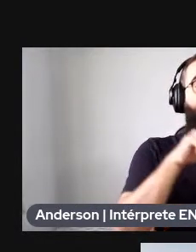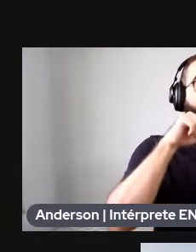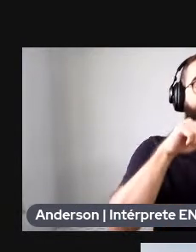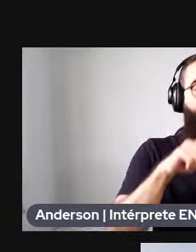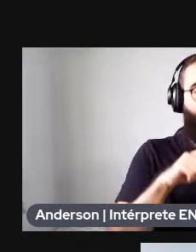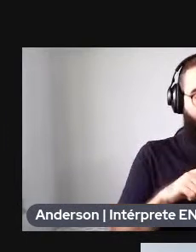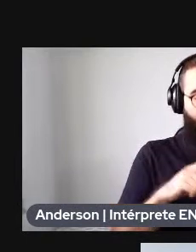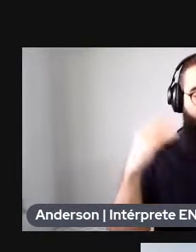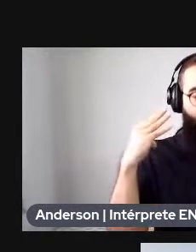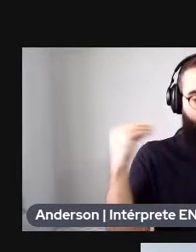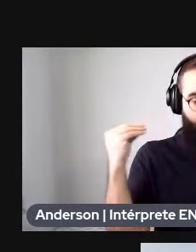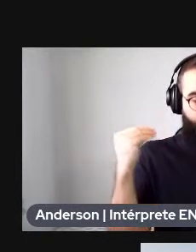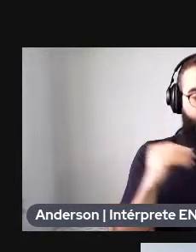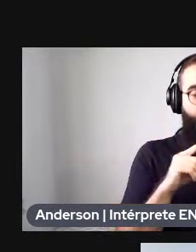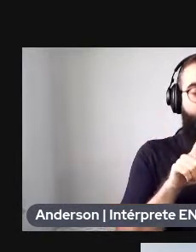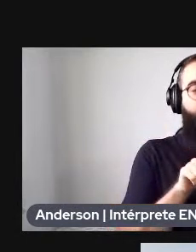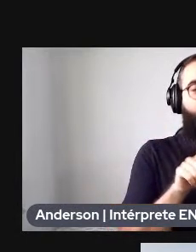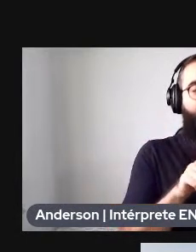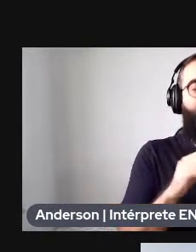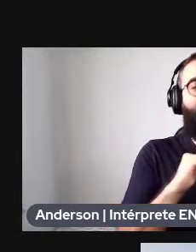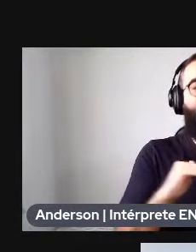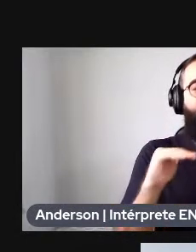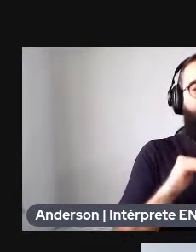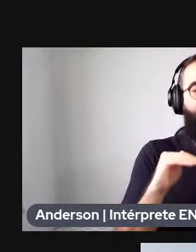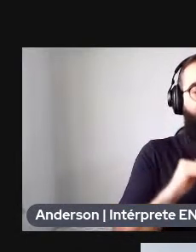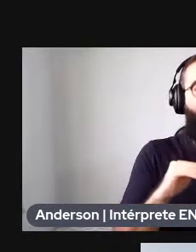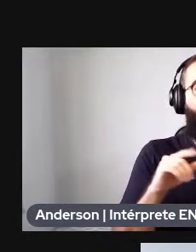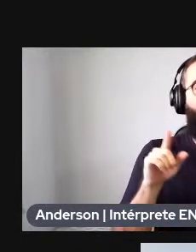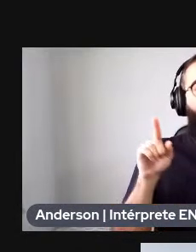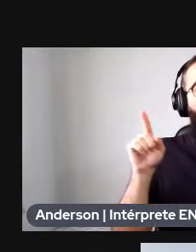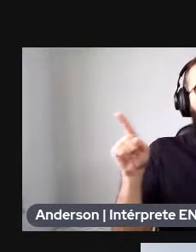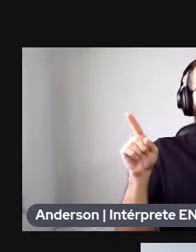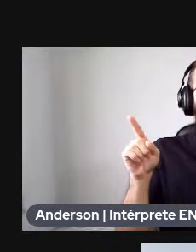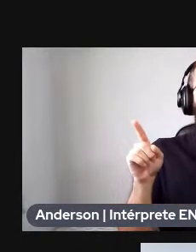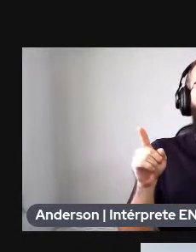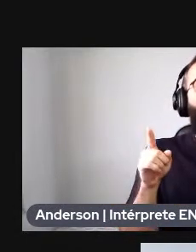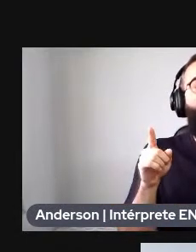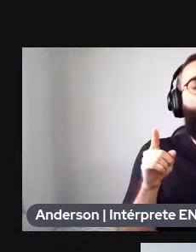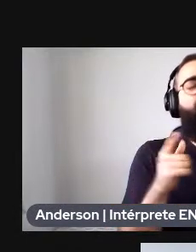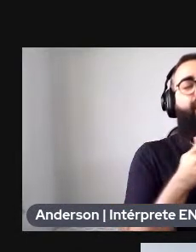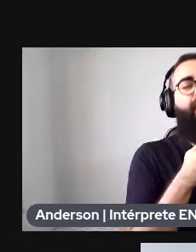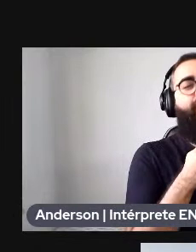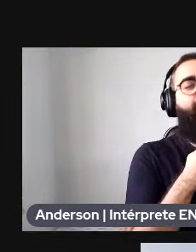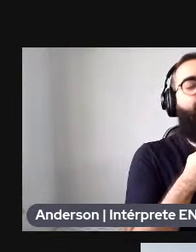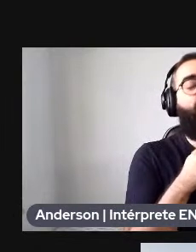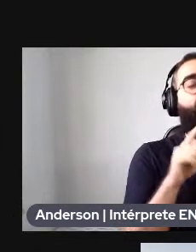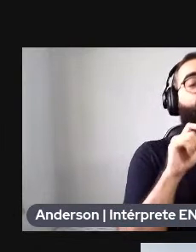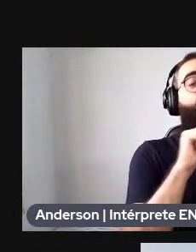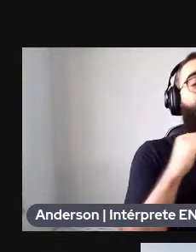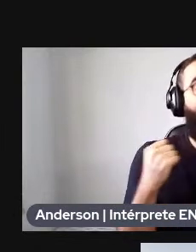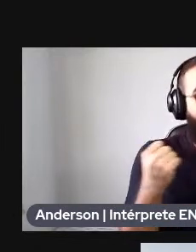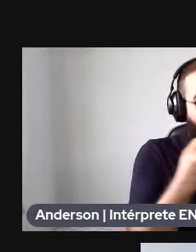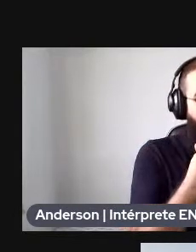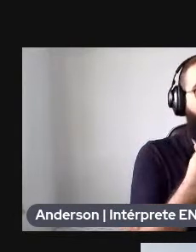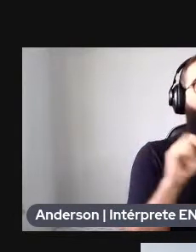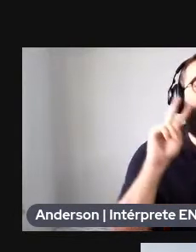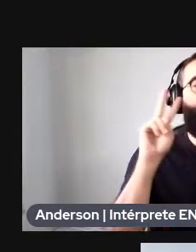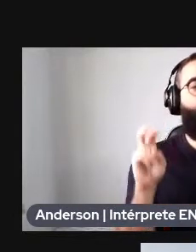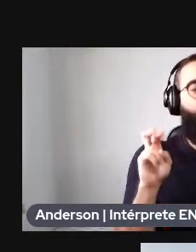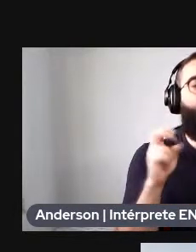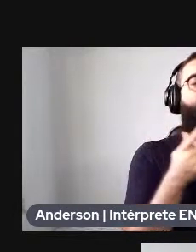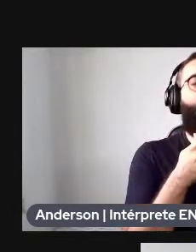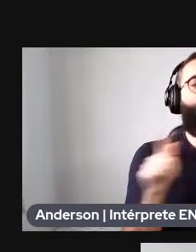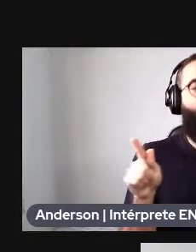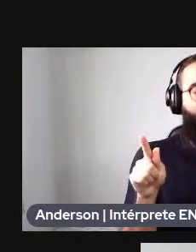has been secretary of the Functional Discourse Grammar Foundation. She was also a visiting